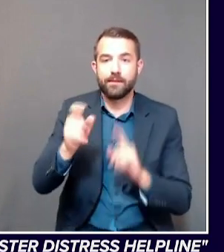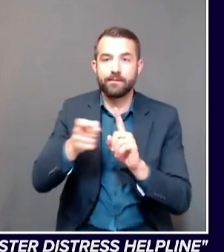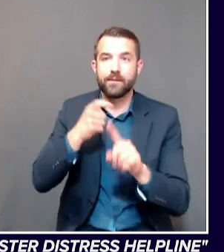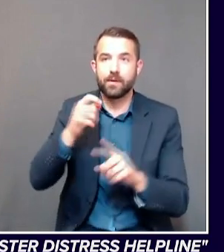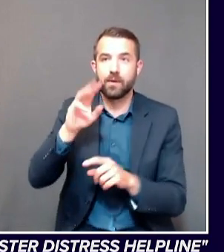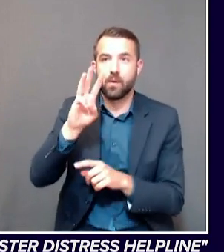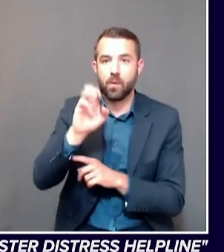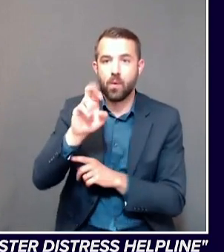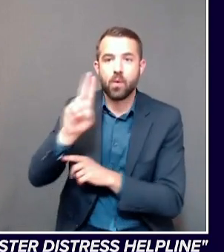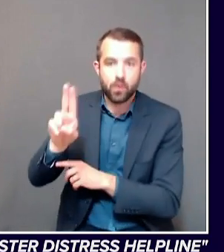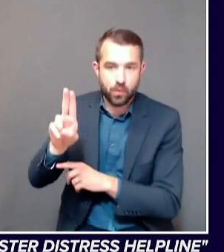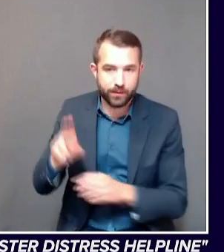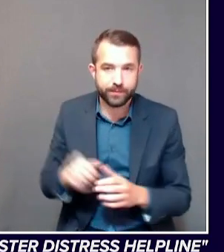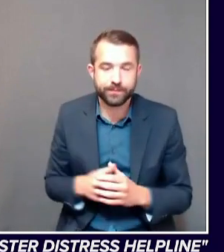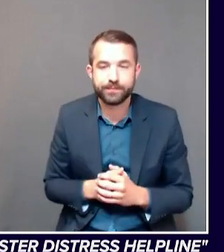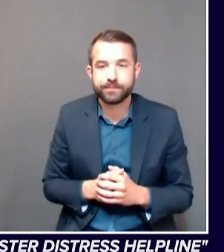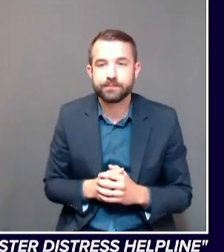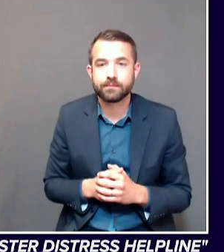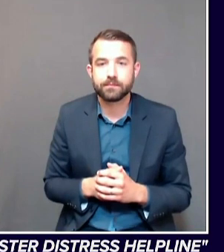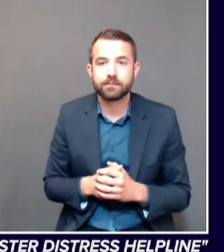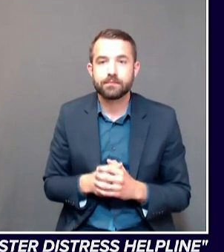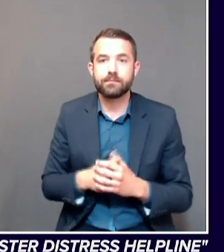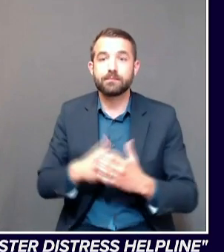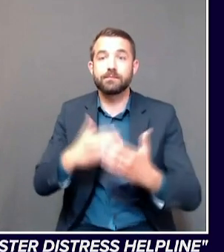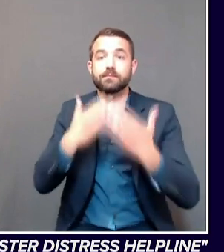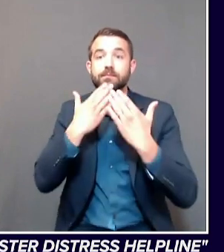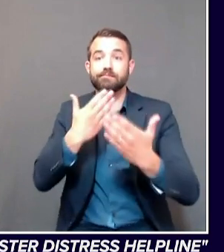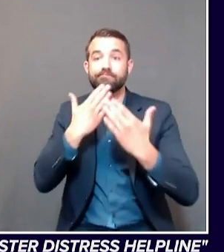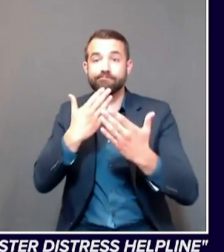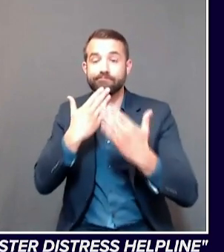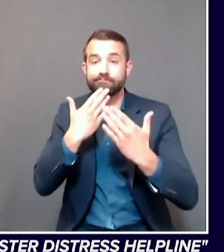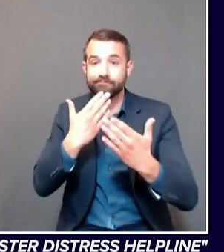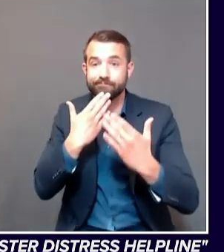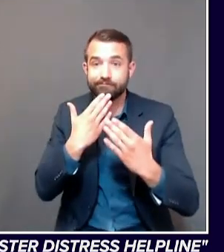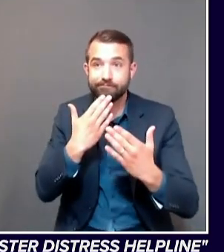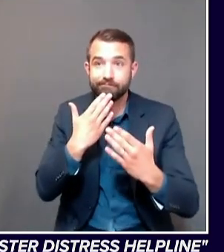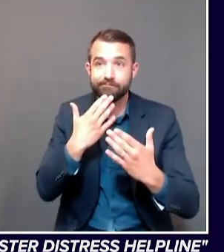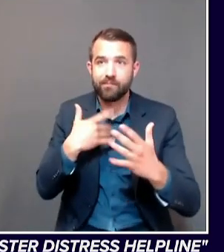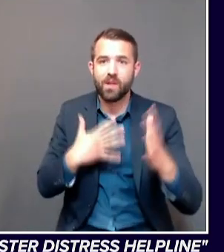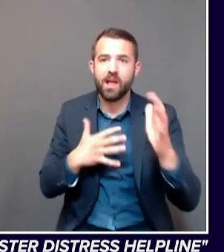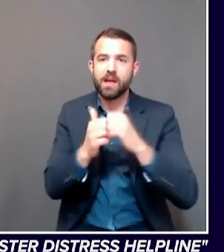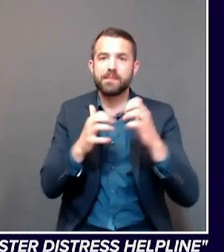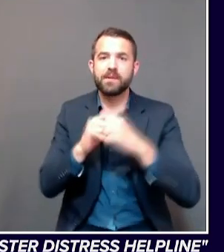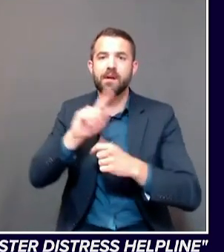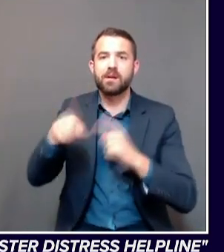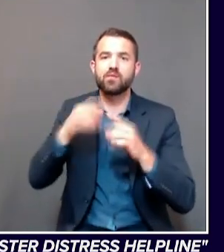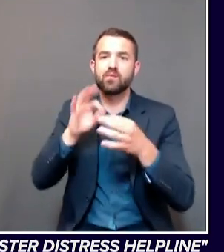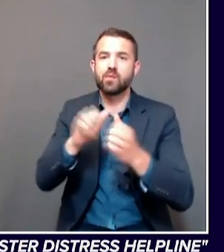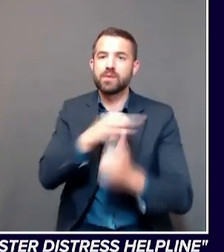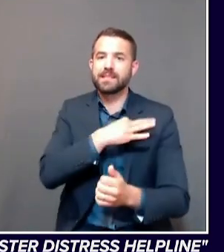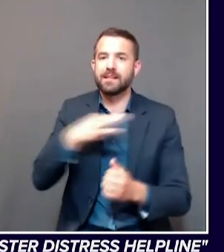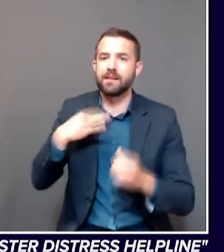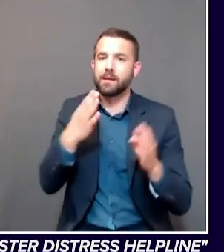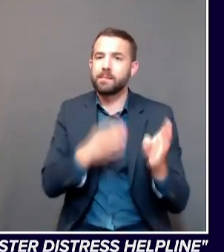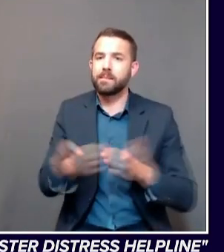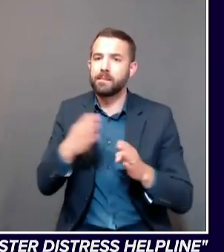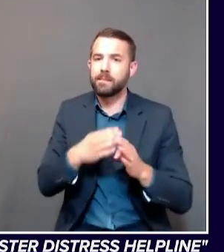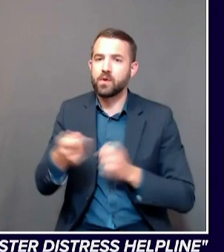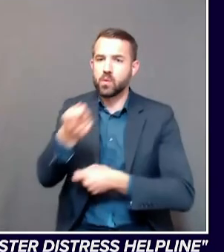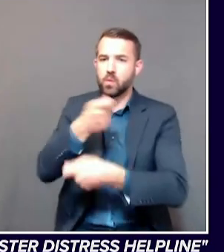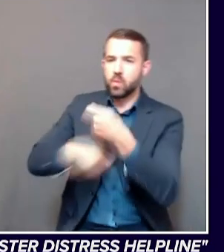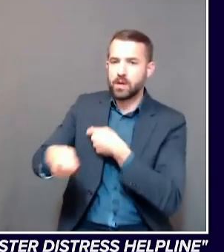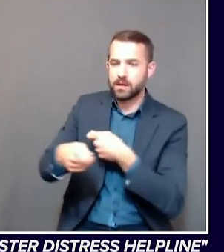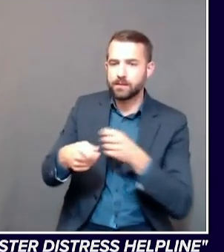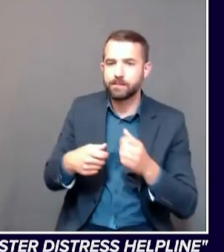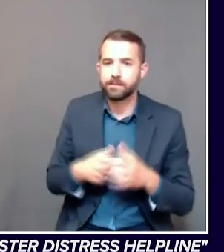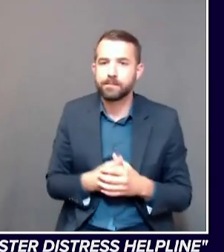Thank you. Just following up on that last question about the staffing plans, does that mean that someone